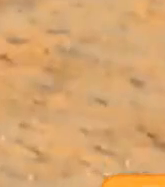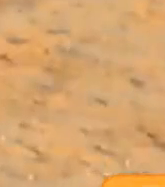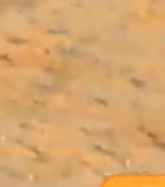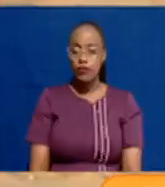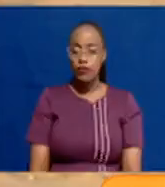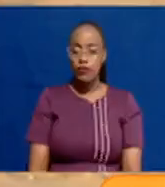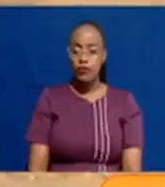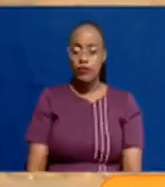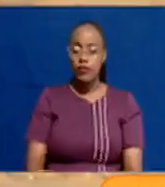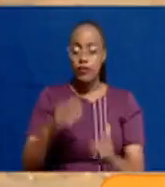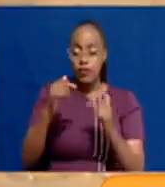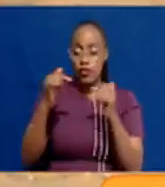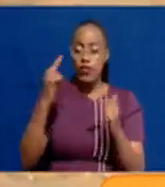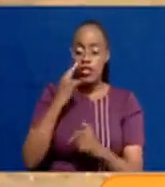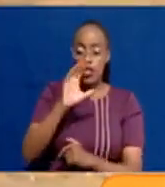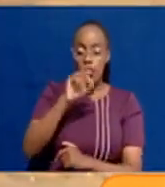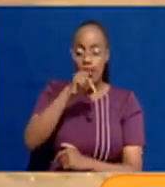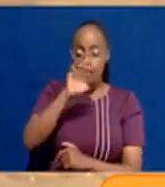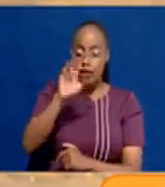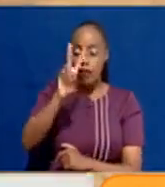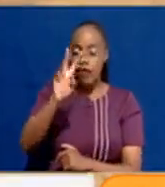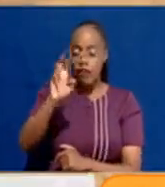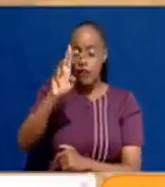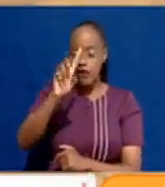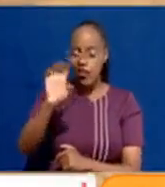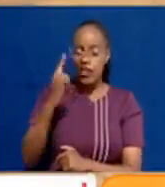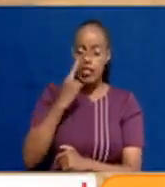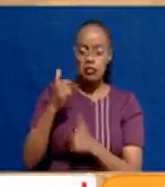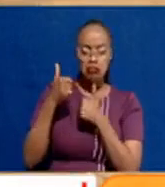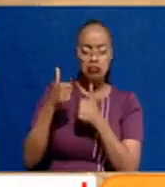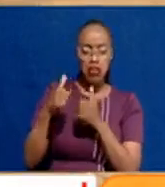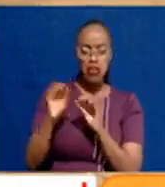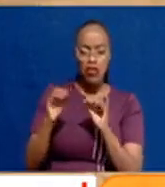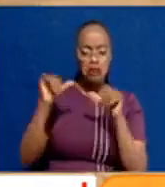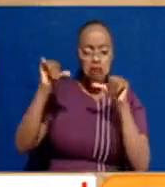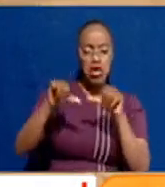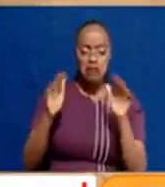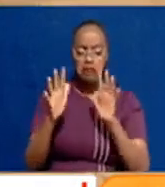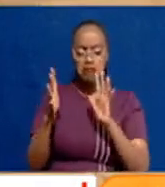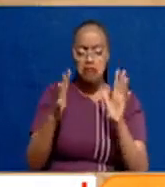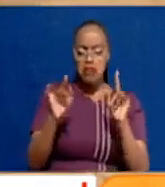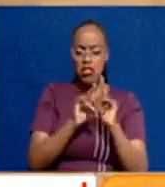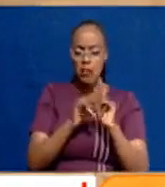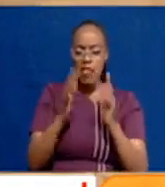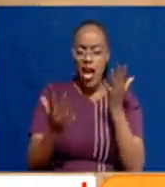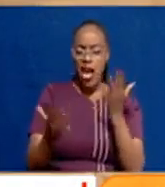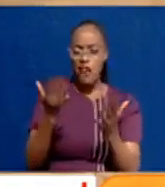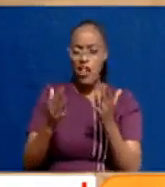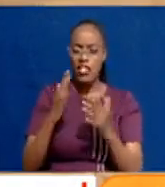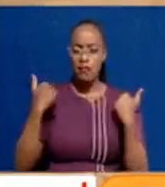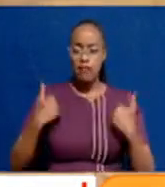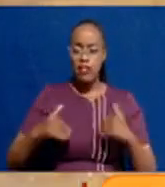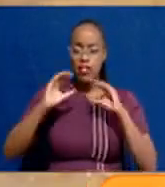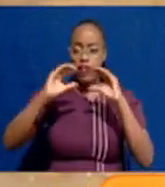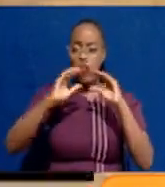Wapinzani nimewaangalia Cape Verde na nikaona si wazuri sana na pia si wabaya, wako katikati. Na mimi kama